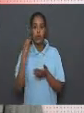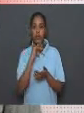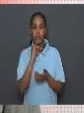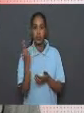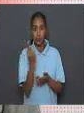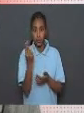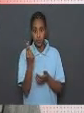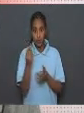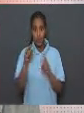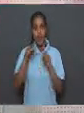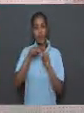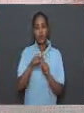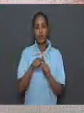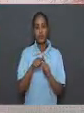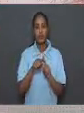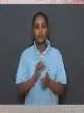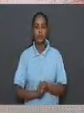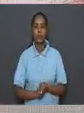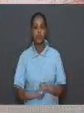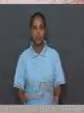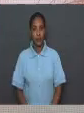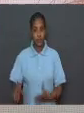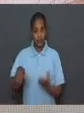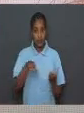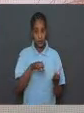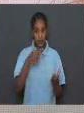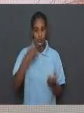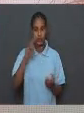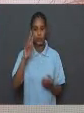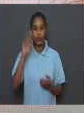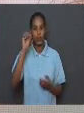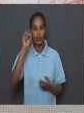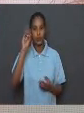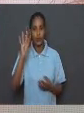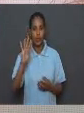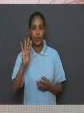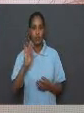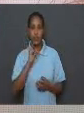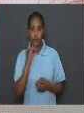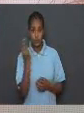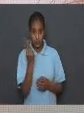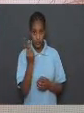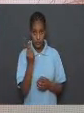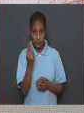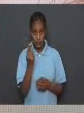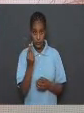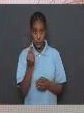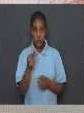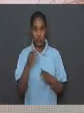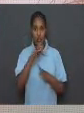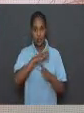as the cathode. Liquid sulfuric acid is used as an